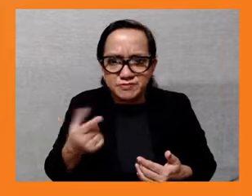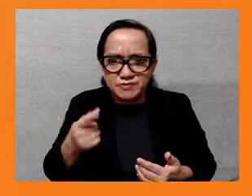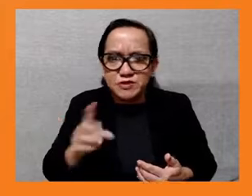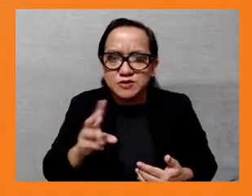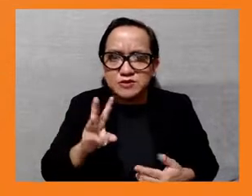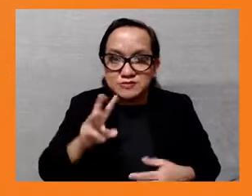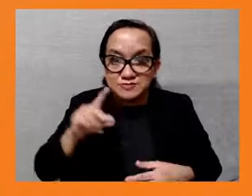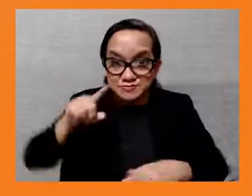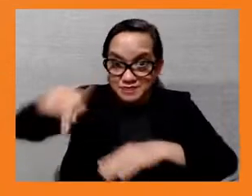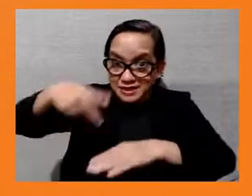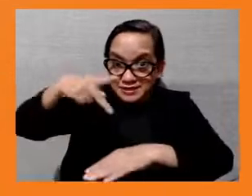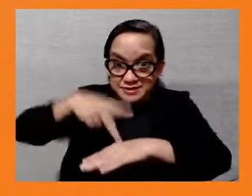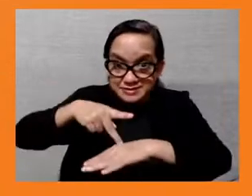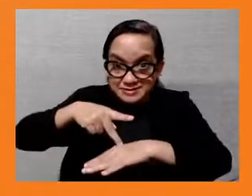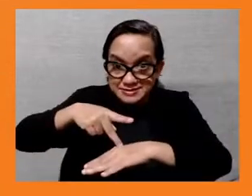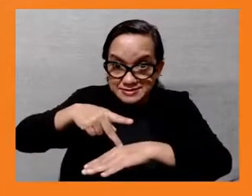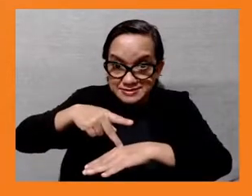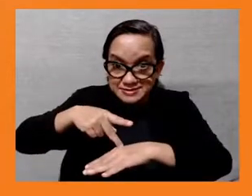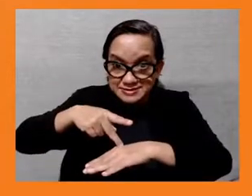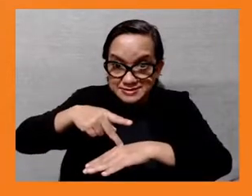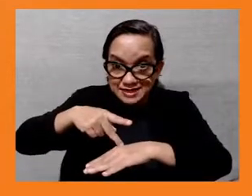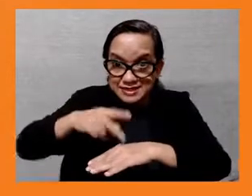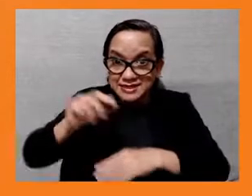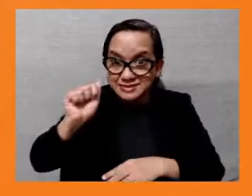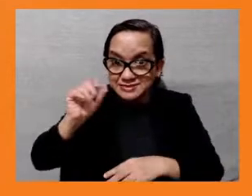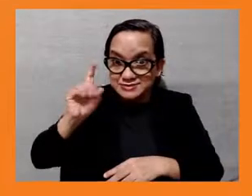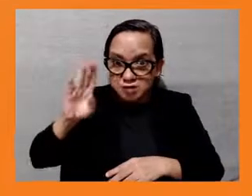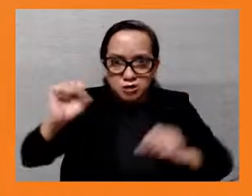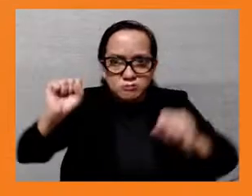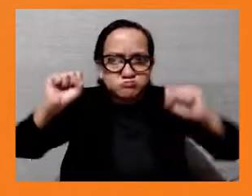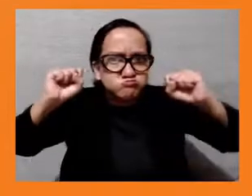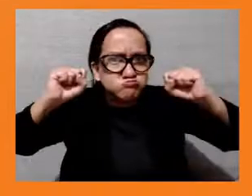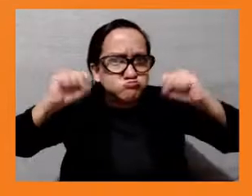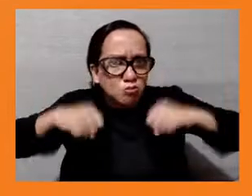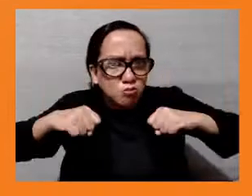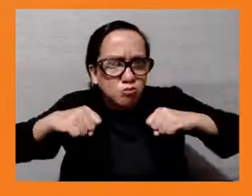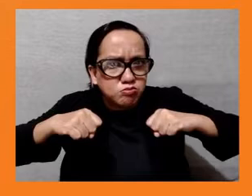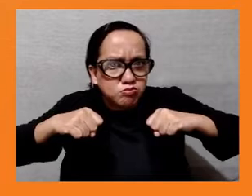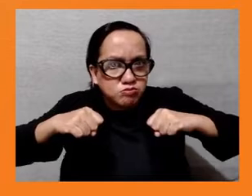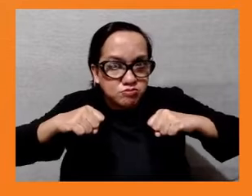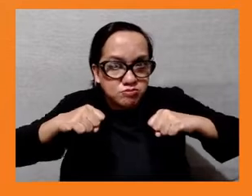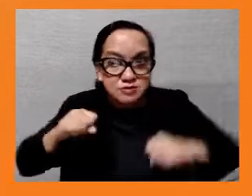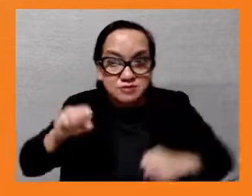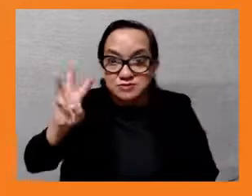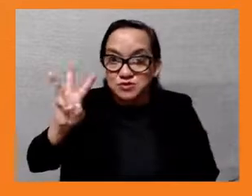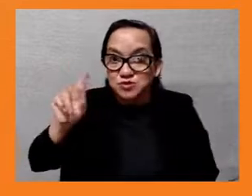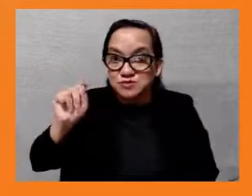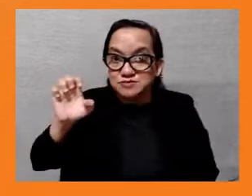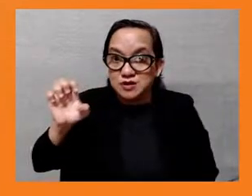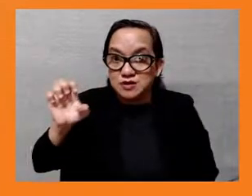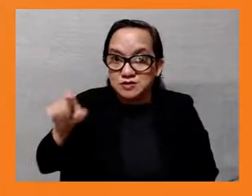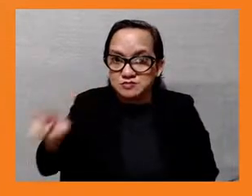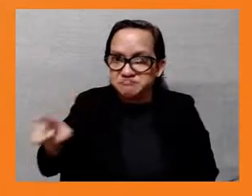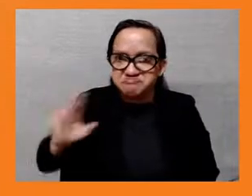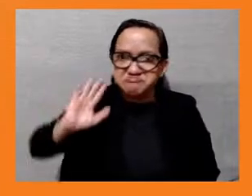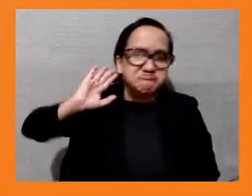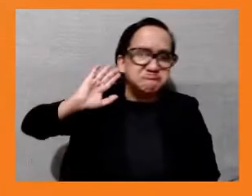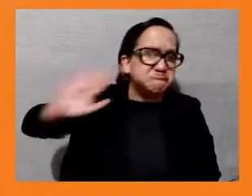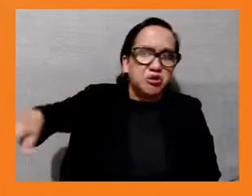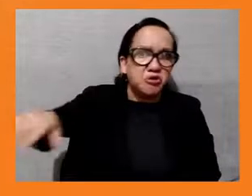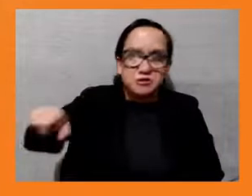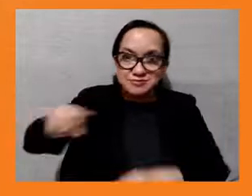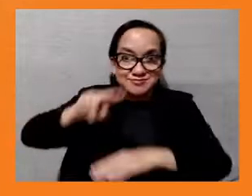that people are not worse off, even if it's for a temporary period, obviously very critical. There's a piece of work that we're doing at the moment on the